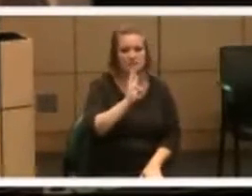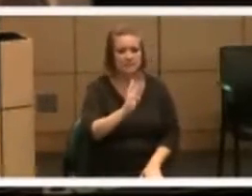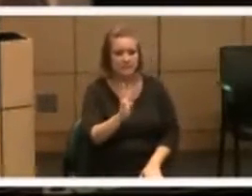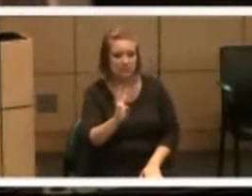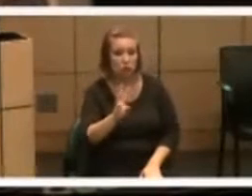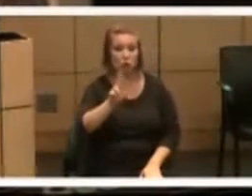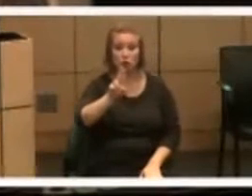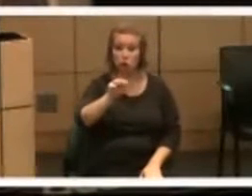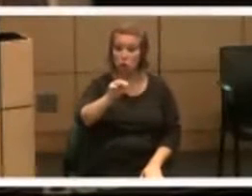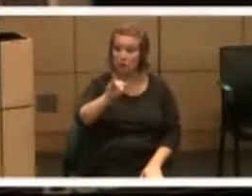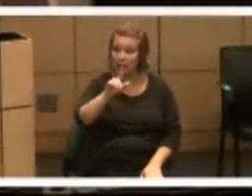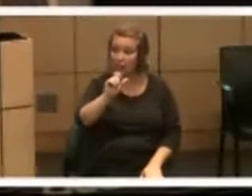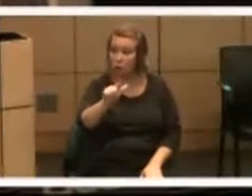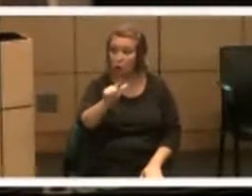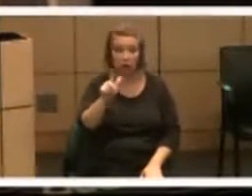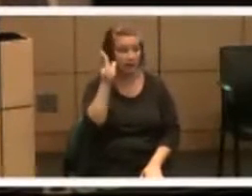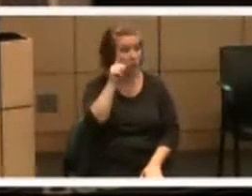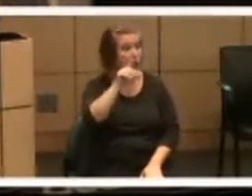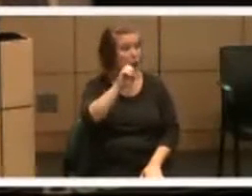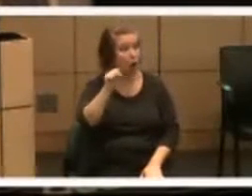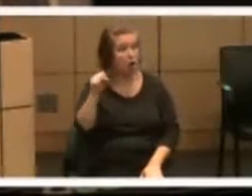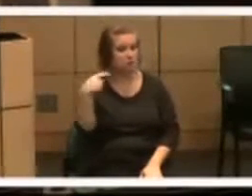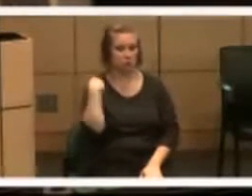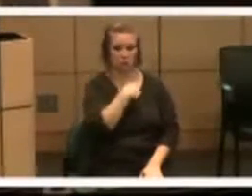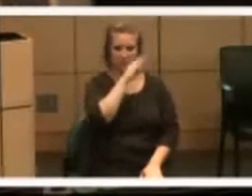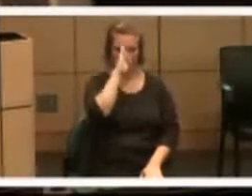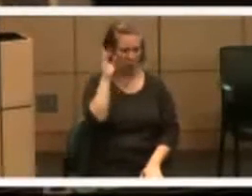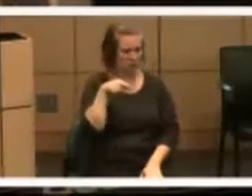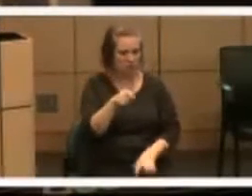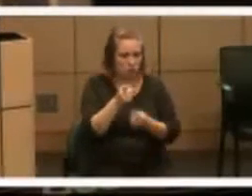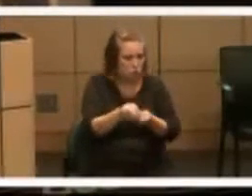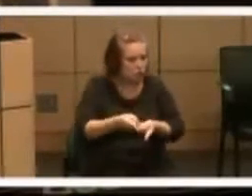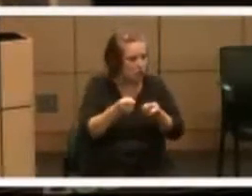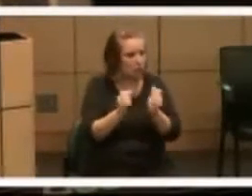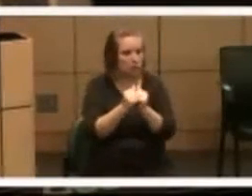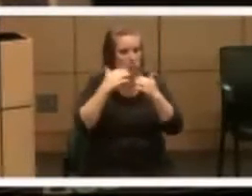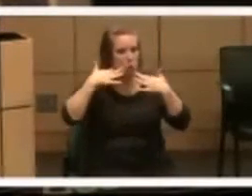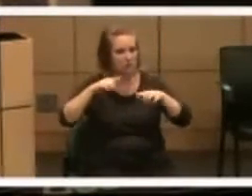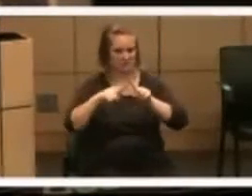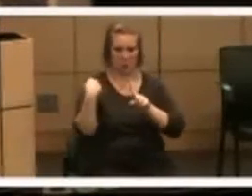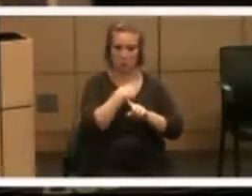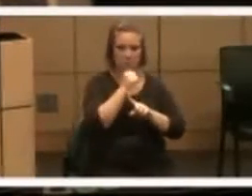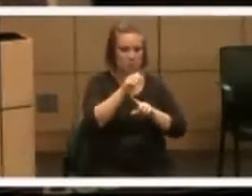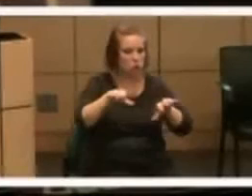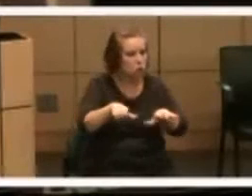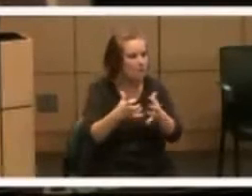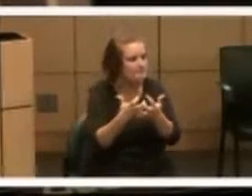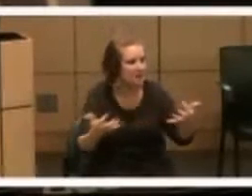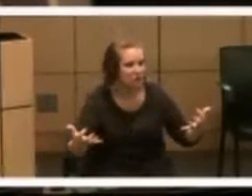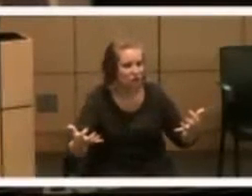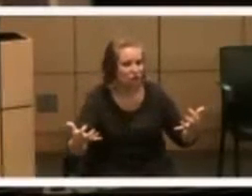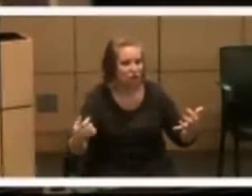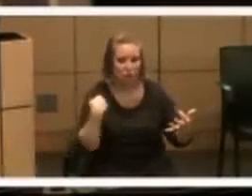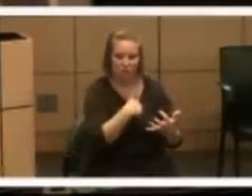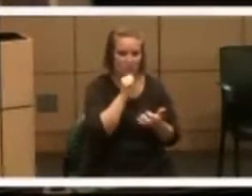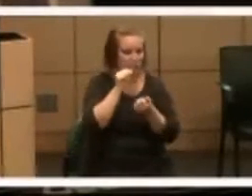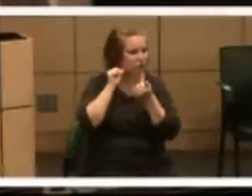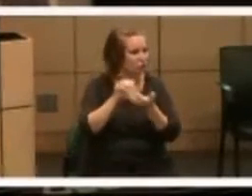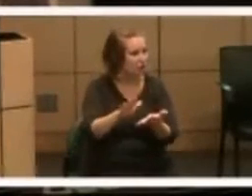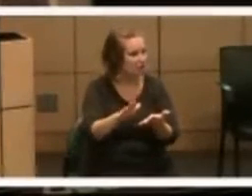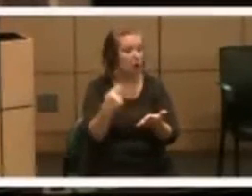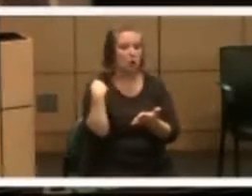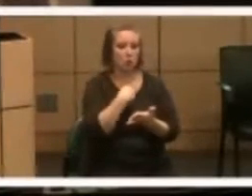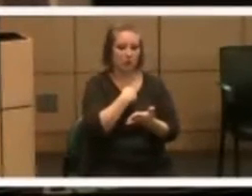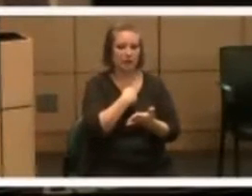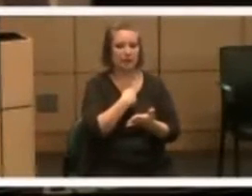unilateral hearing loss kiddo who we know is having difficulty in noise, but we don't do a lot in terms of addressing, we